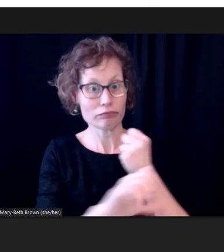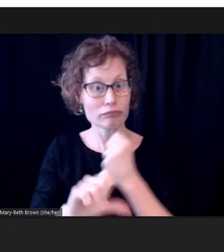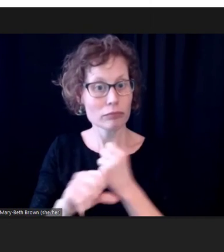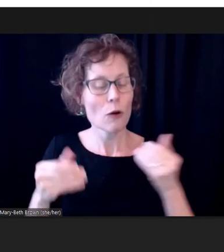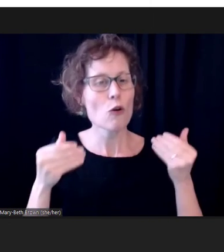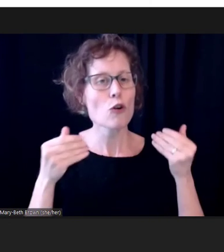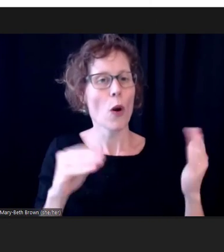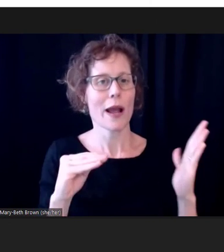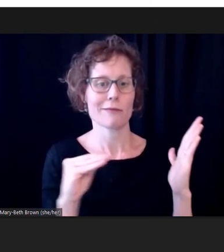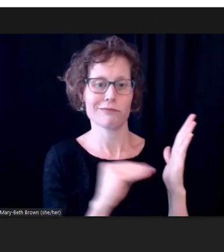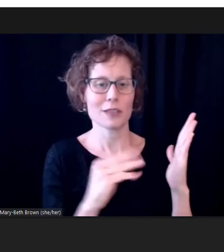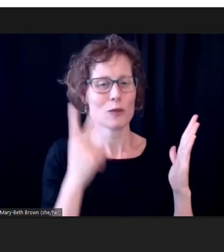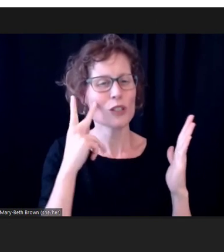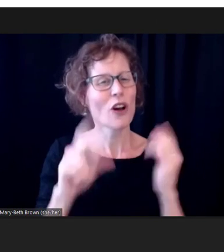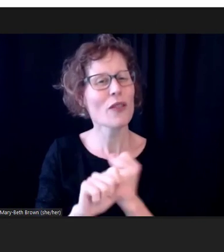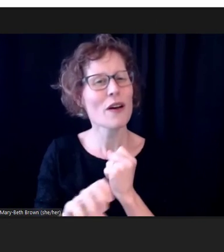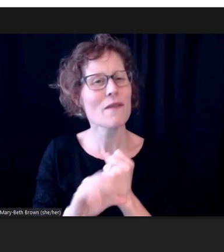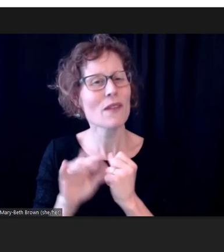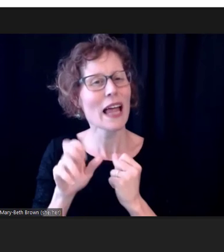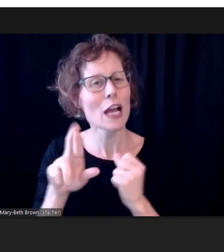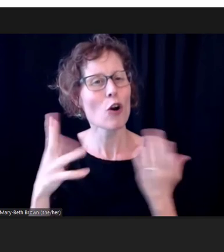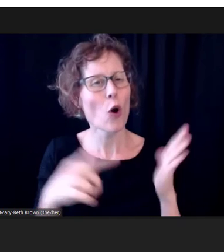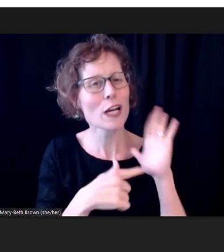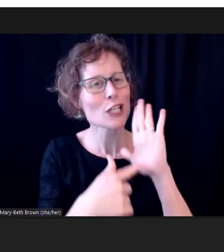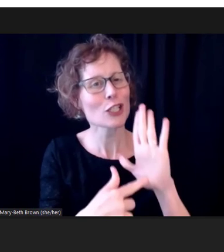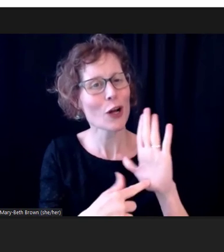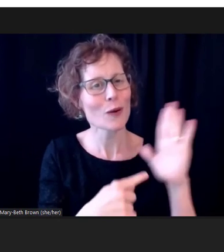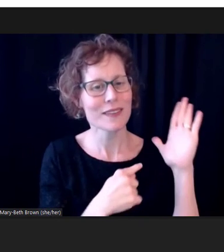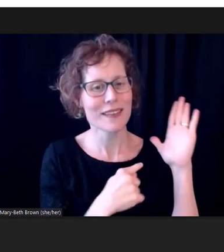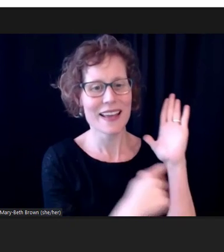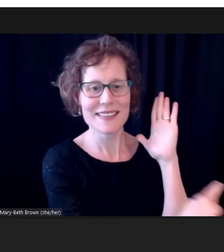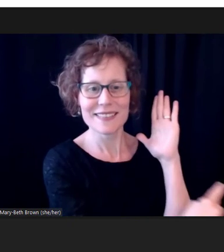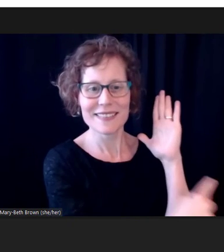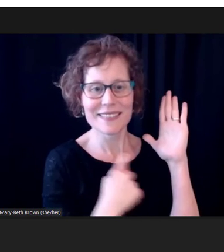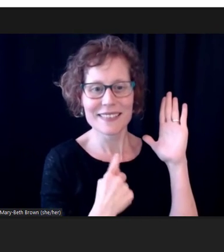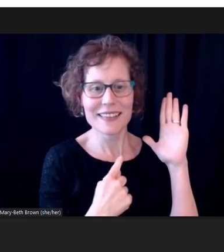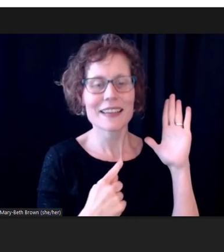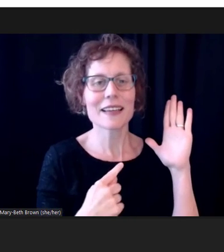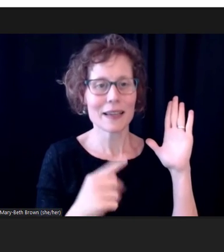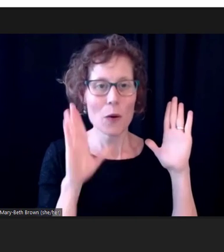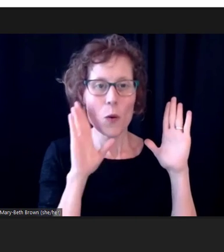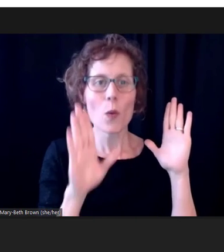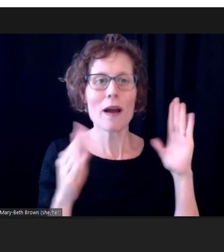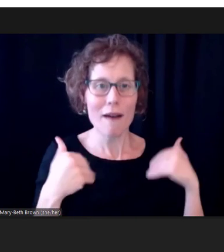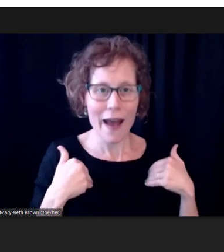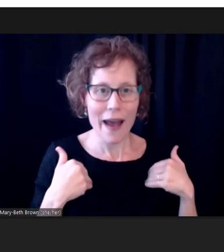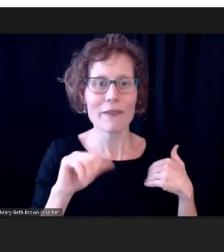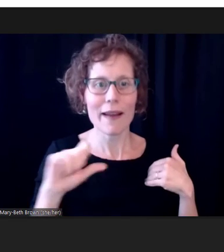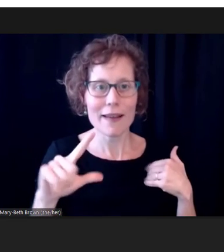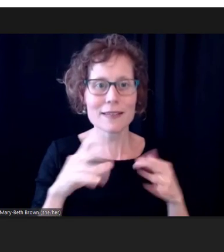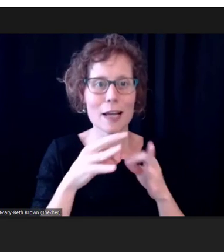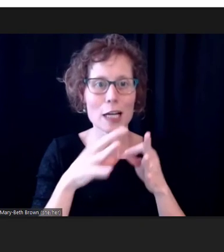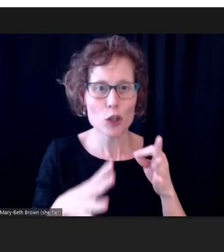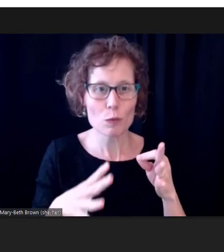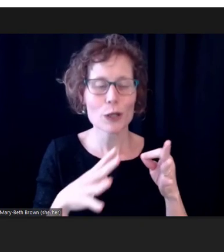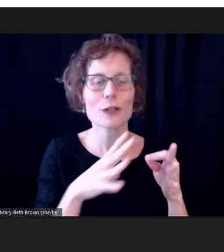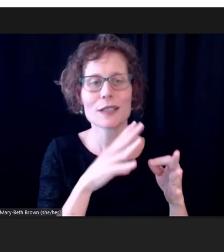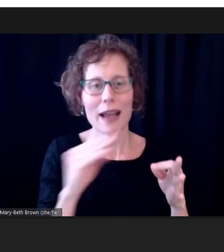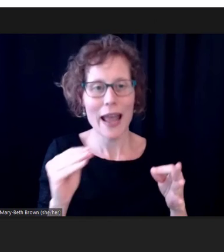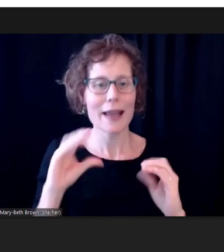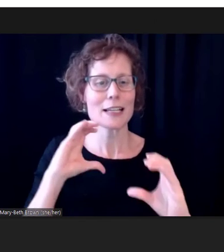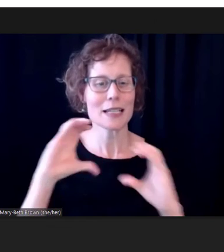ahead and, like you saw the flyer that we showed that said, we will have ASL interpreters